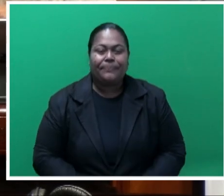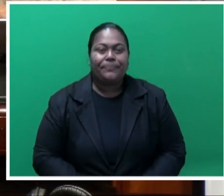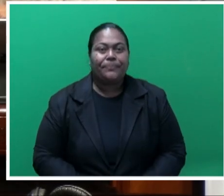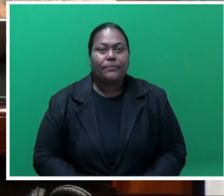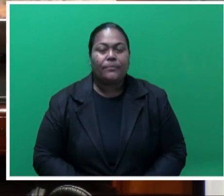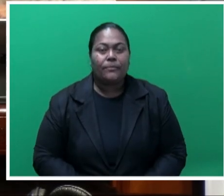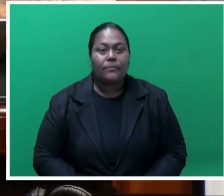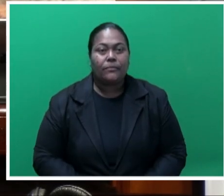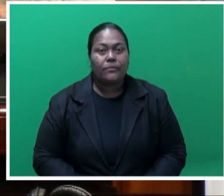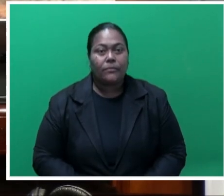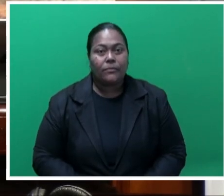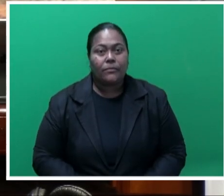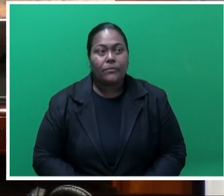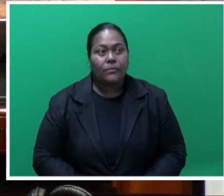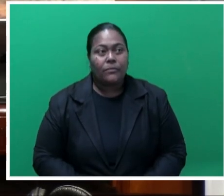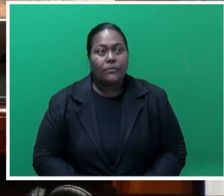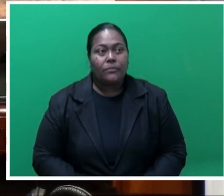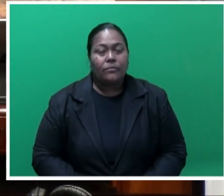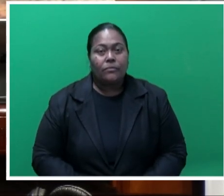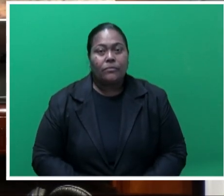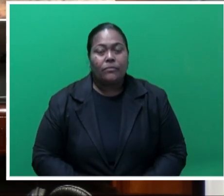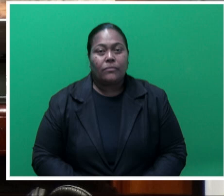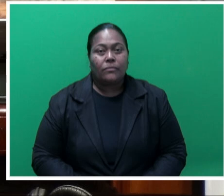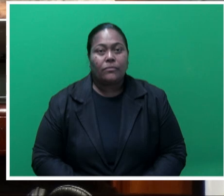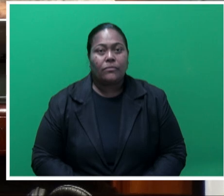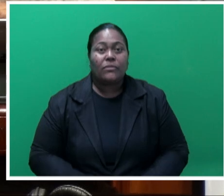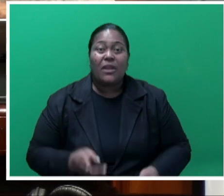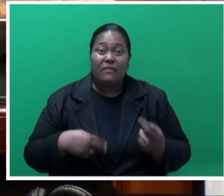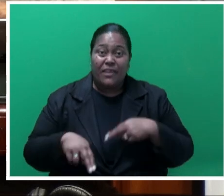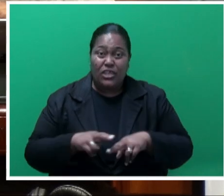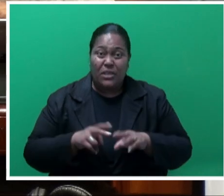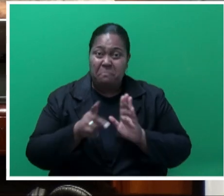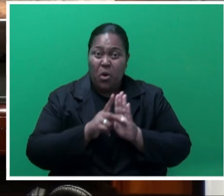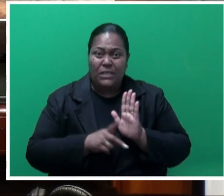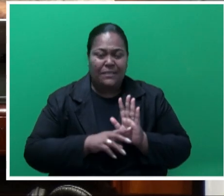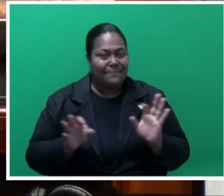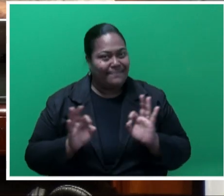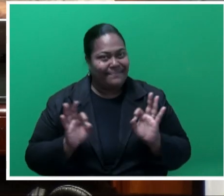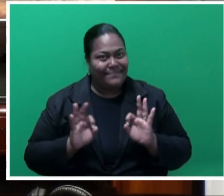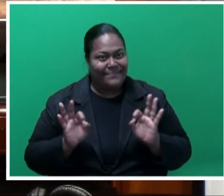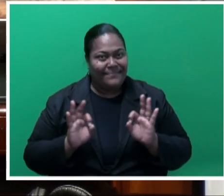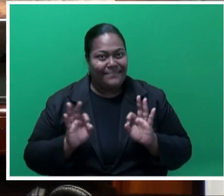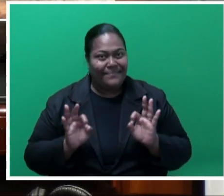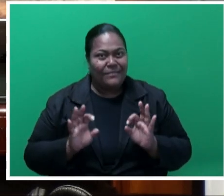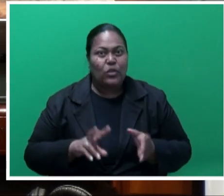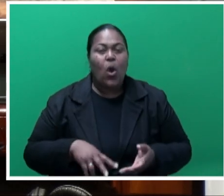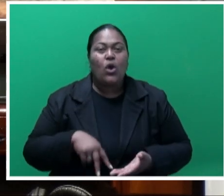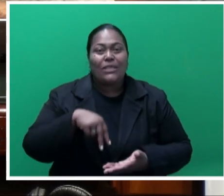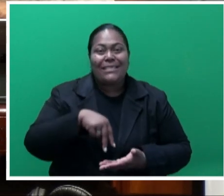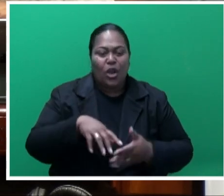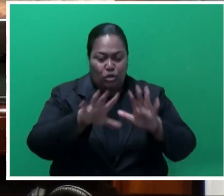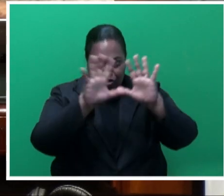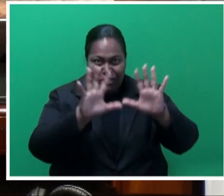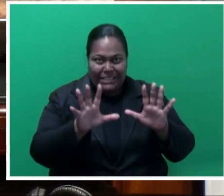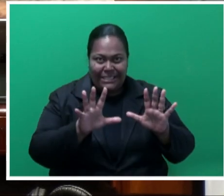Madam Deputy Speaker, Fiji has no existing policy on standing trees